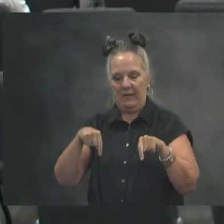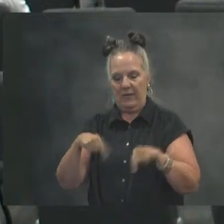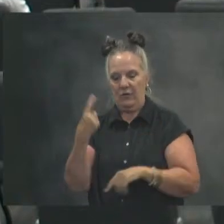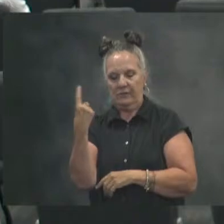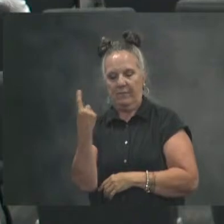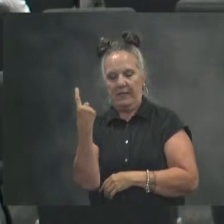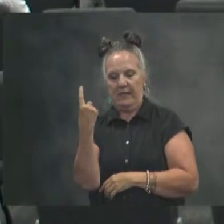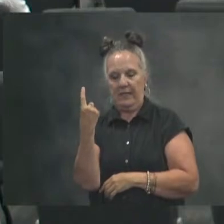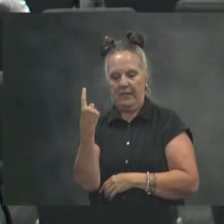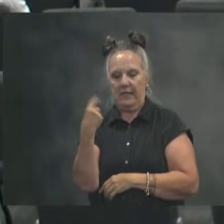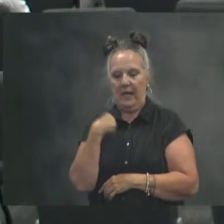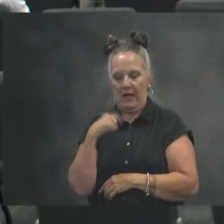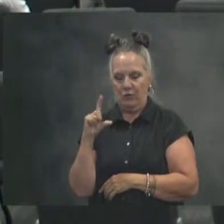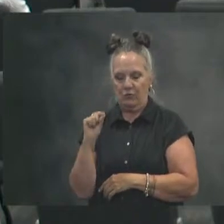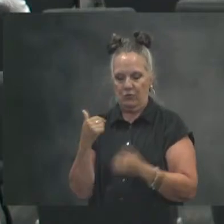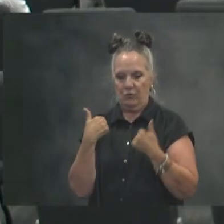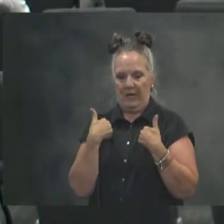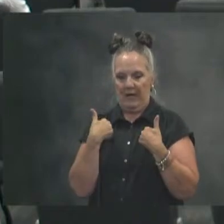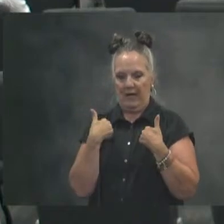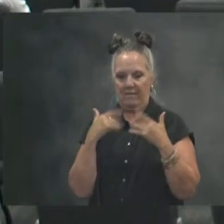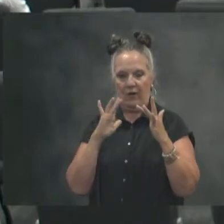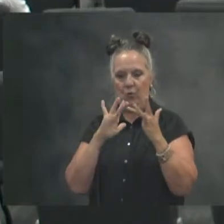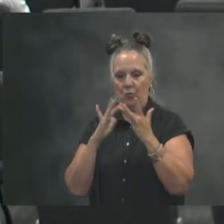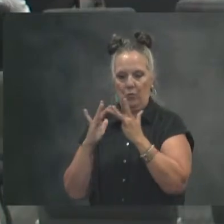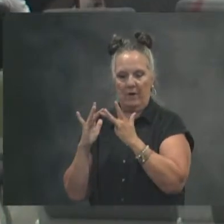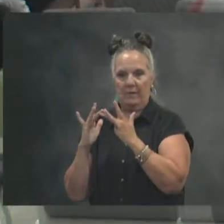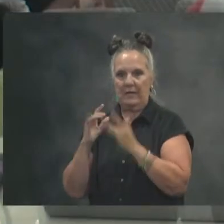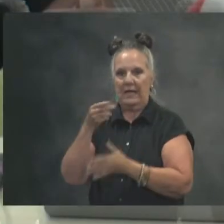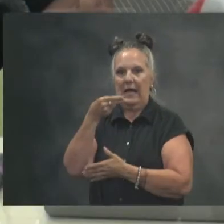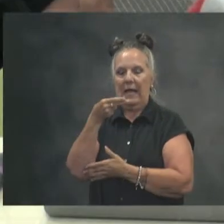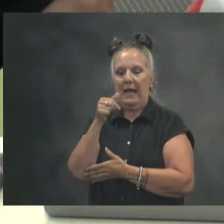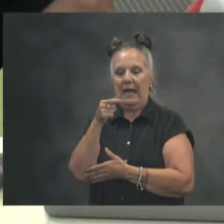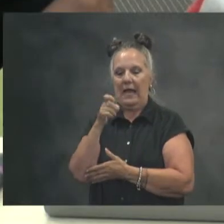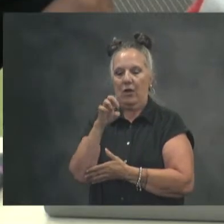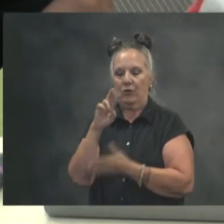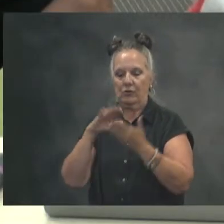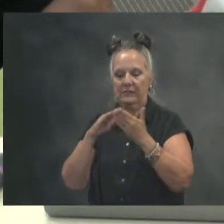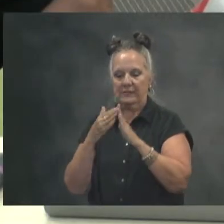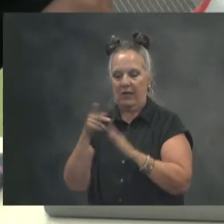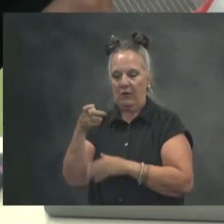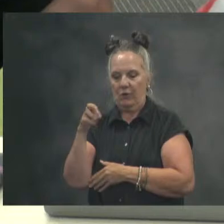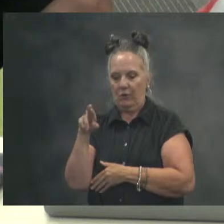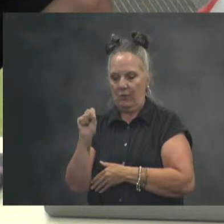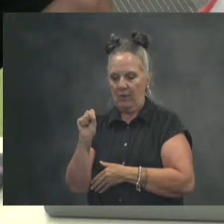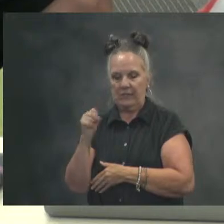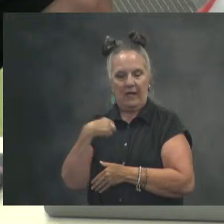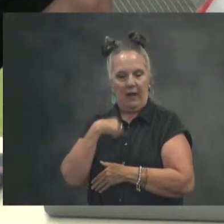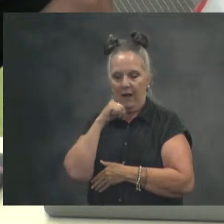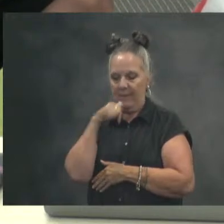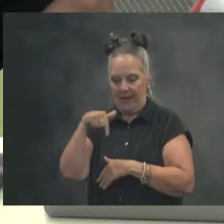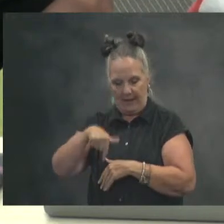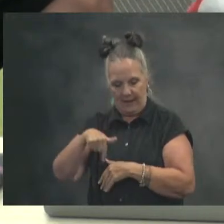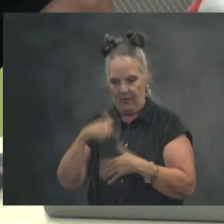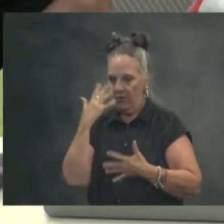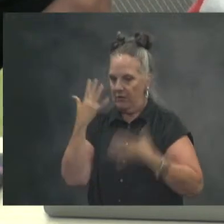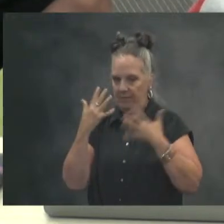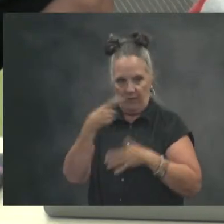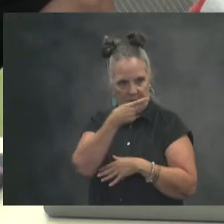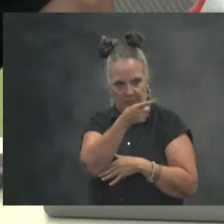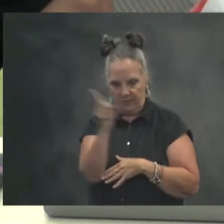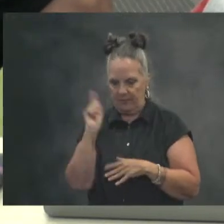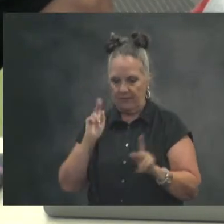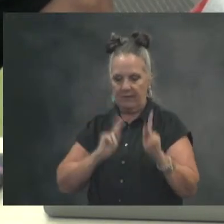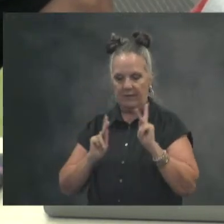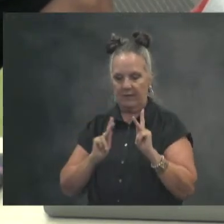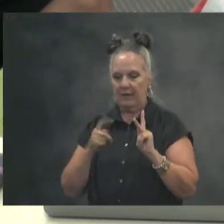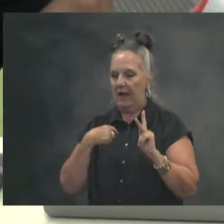something. I do have a website, Hagerstown Press, and I'm not here to embarrass any of you people.